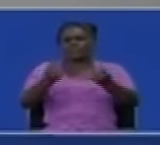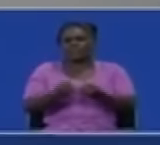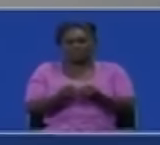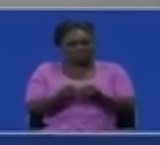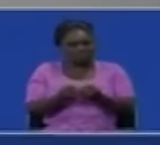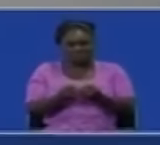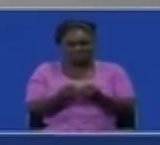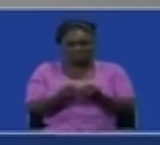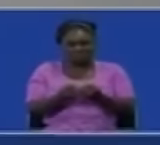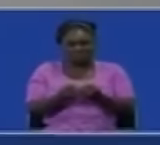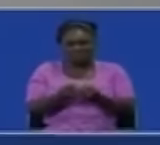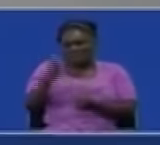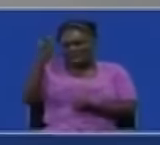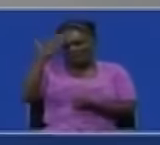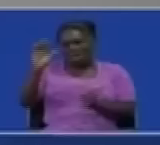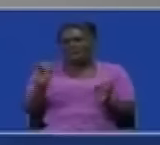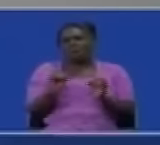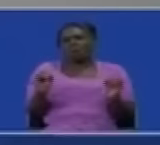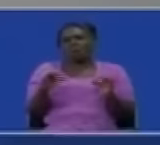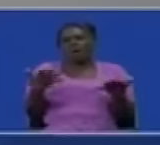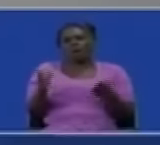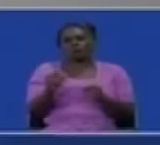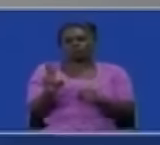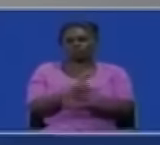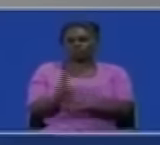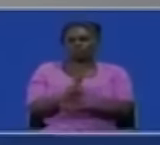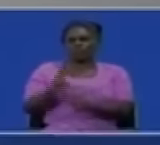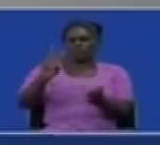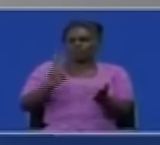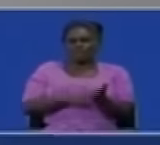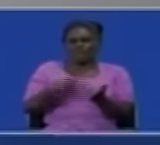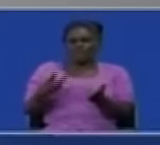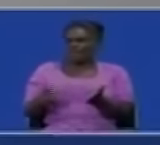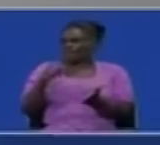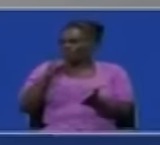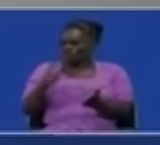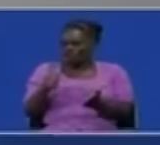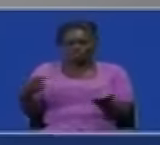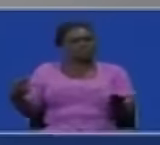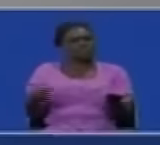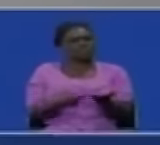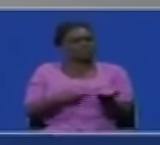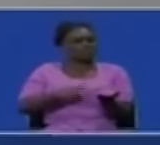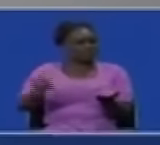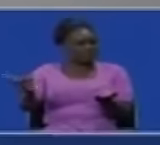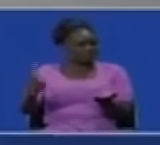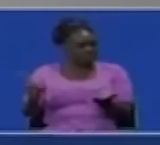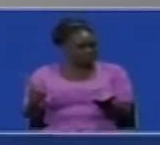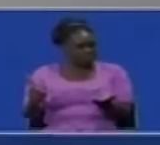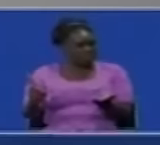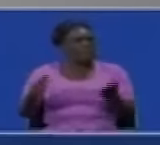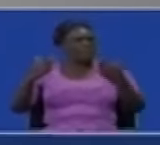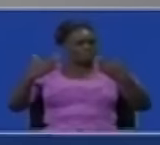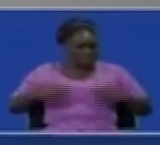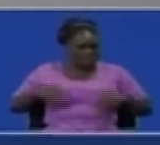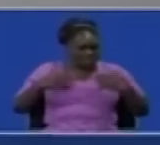absolutely or very little clue about how to manage them. So the failures really were not to do with the technology itself. It was to